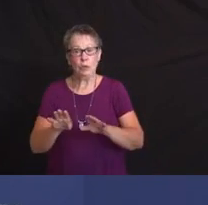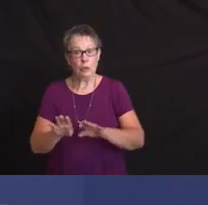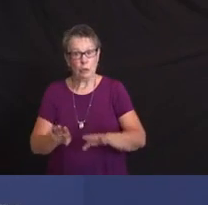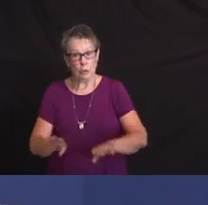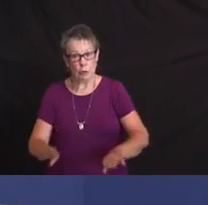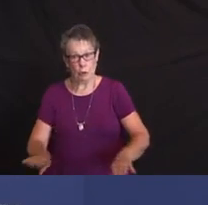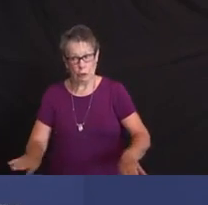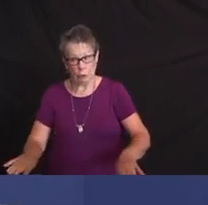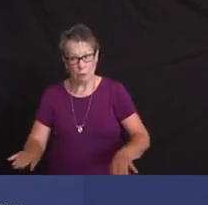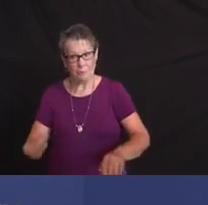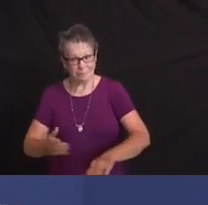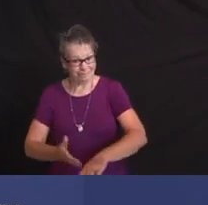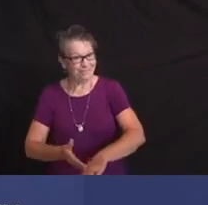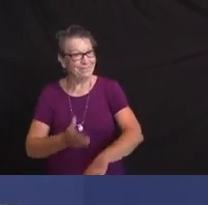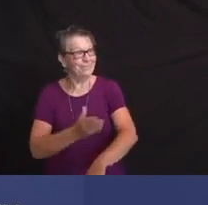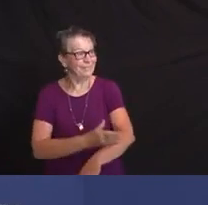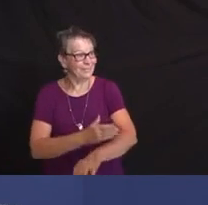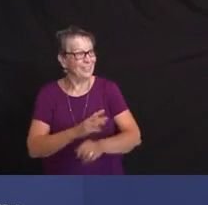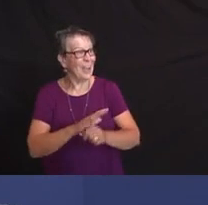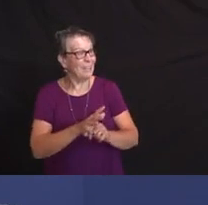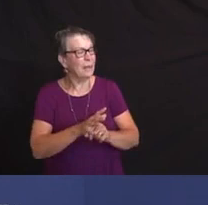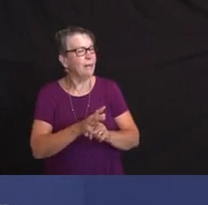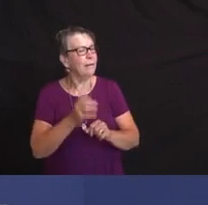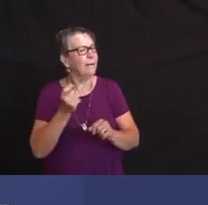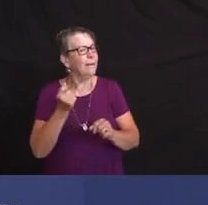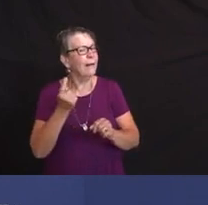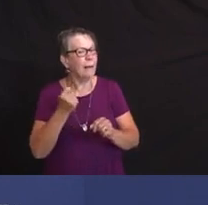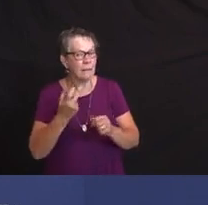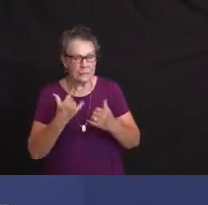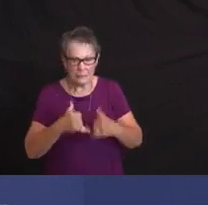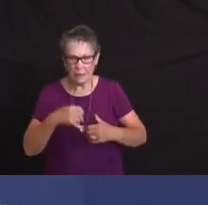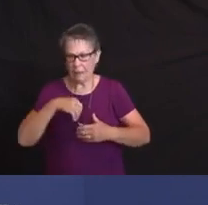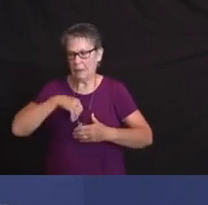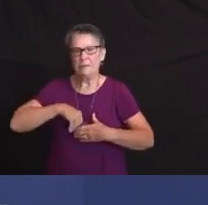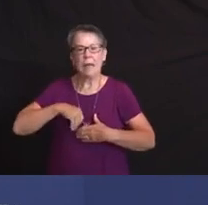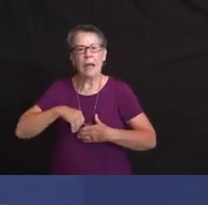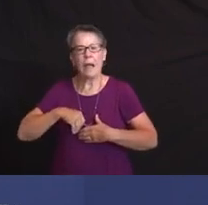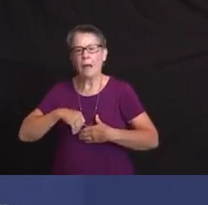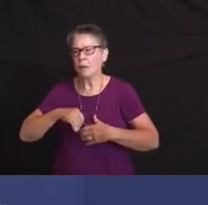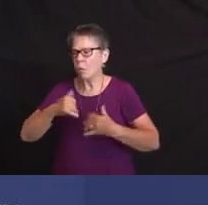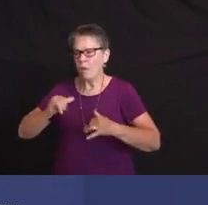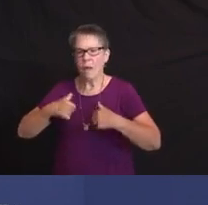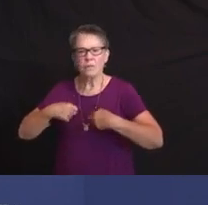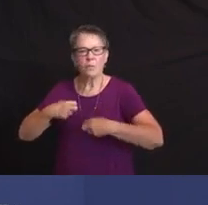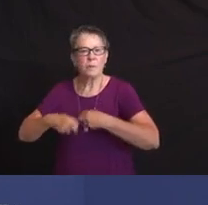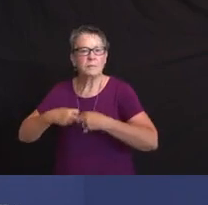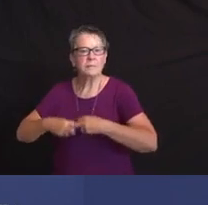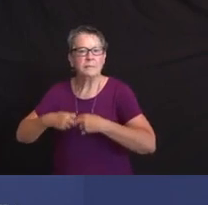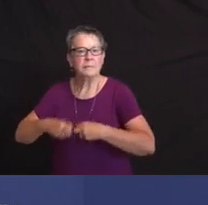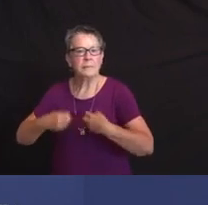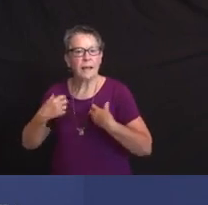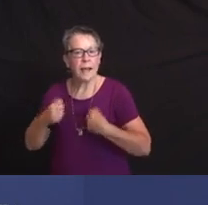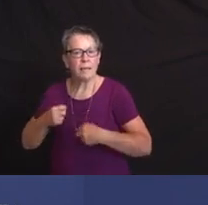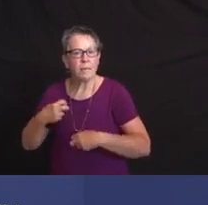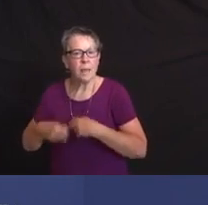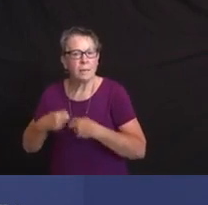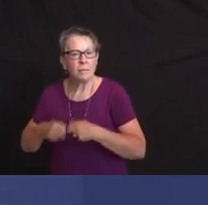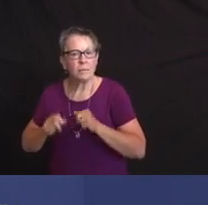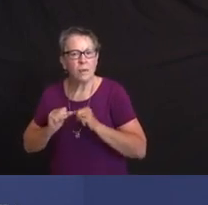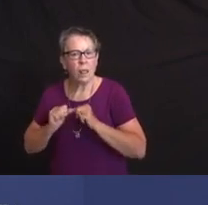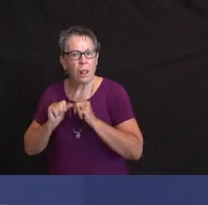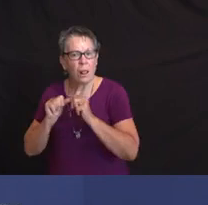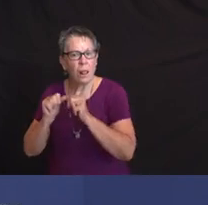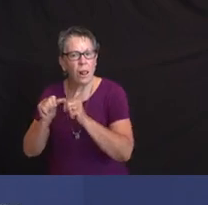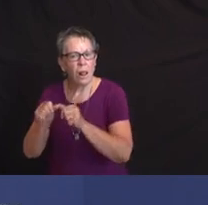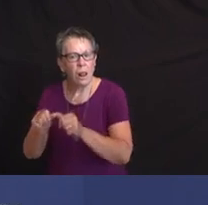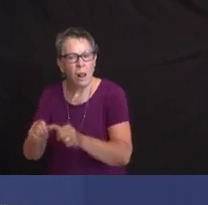occurring in children, although less than in adults. The symptoms include fatigue, difficulty concentrating, brain